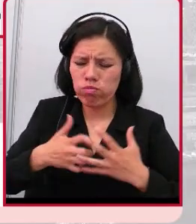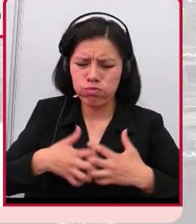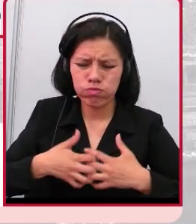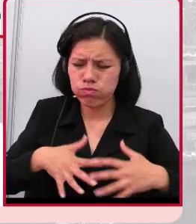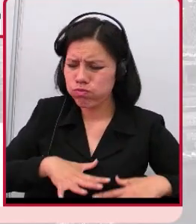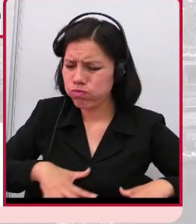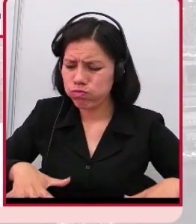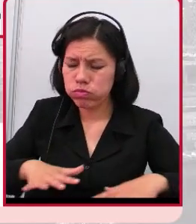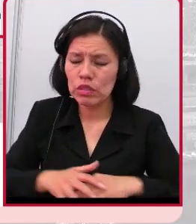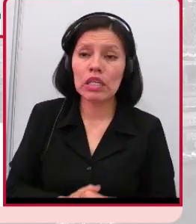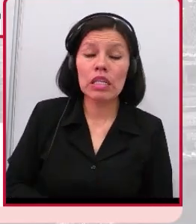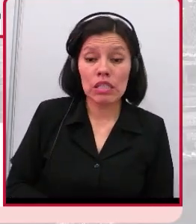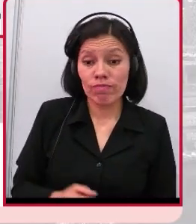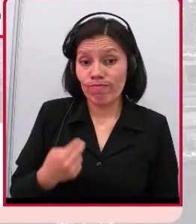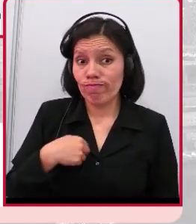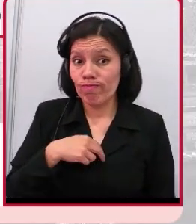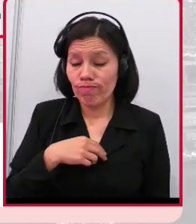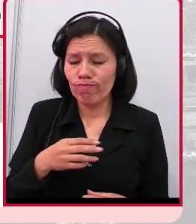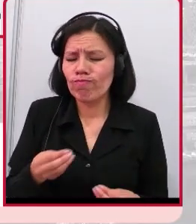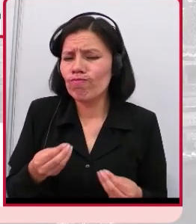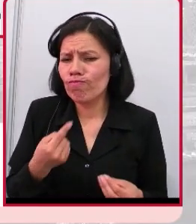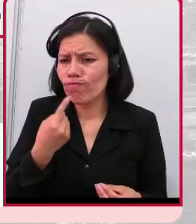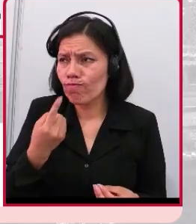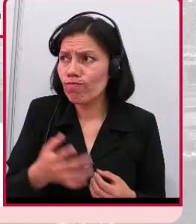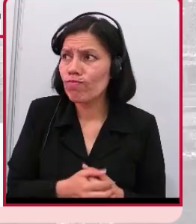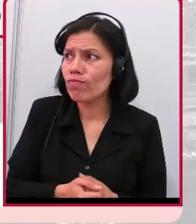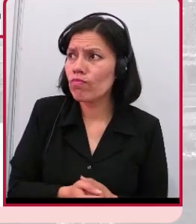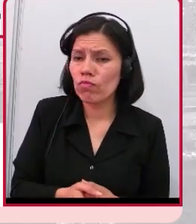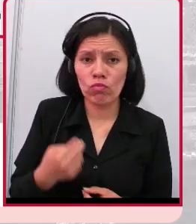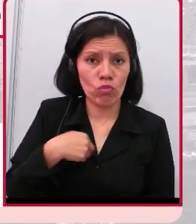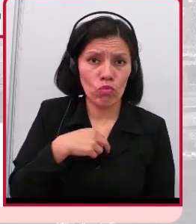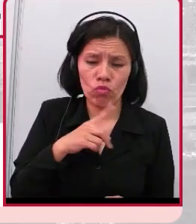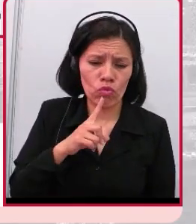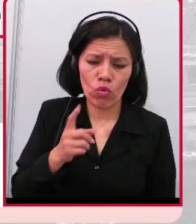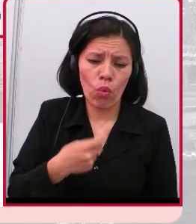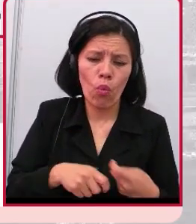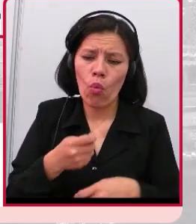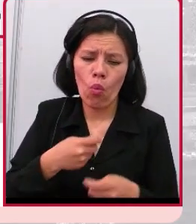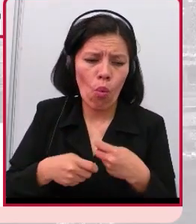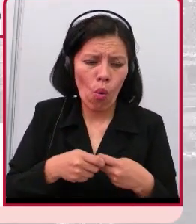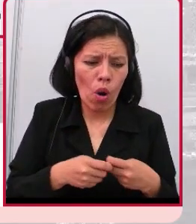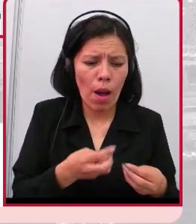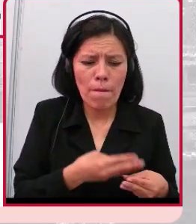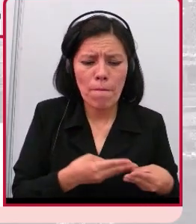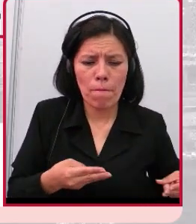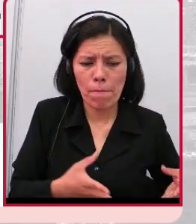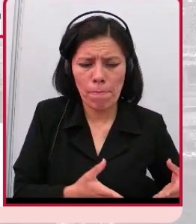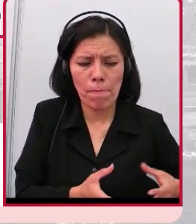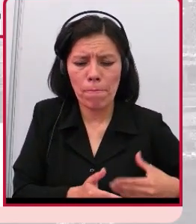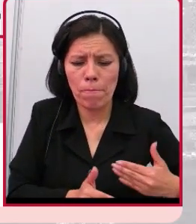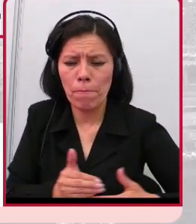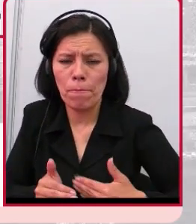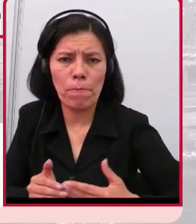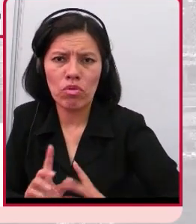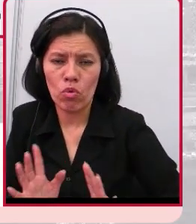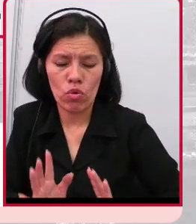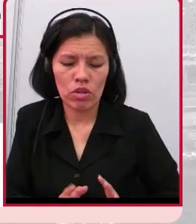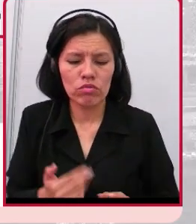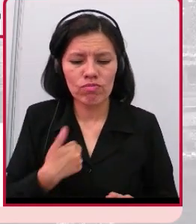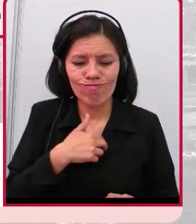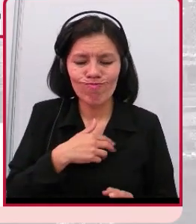plant processing. As metallurgists say, we do not sell processed ore, we